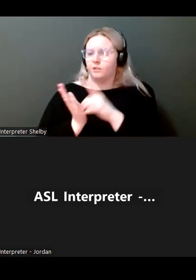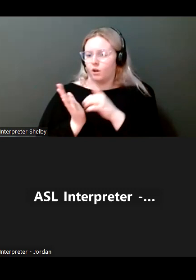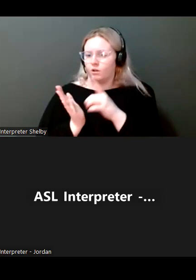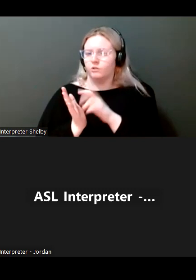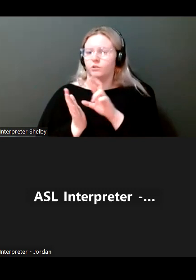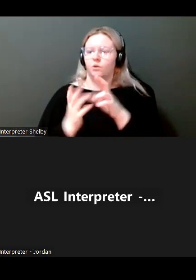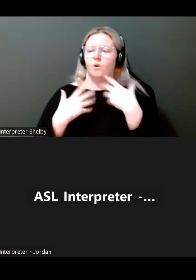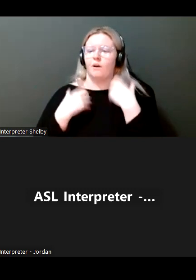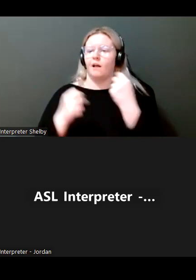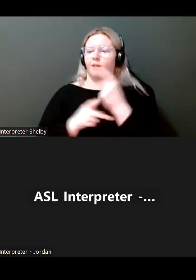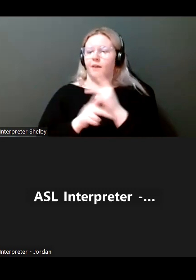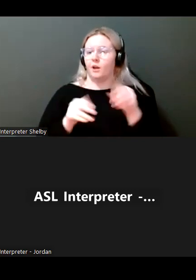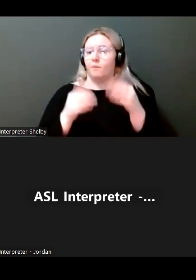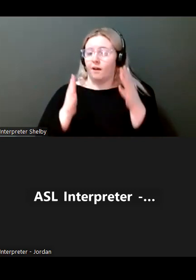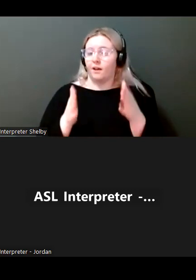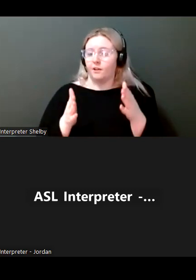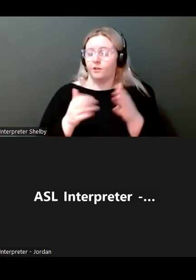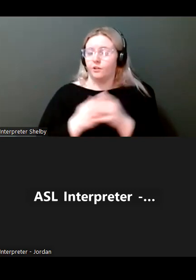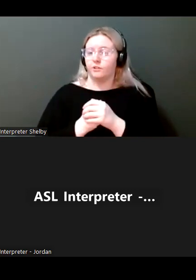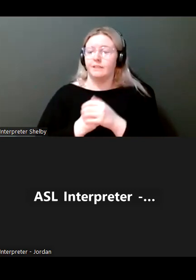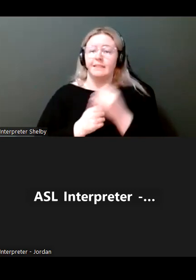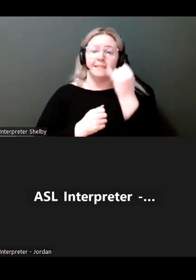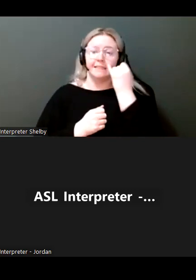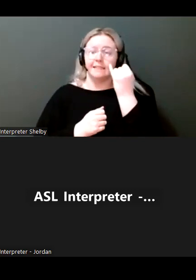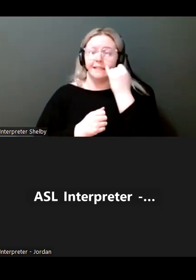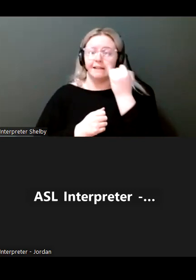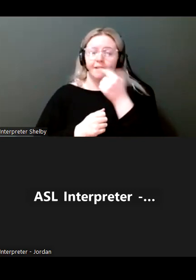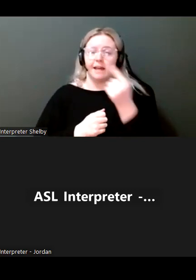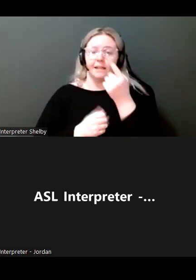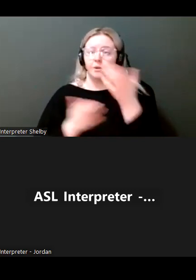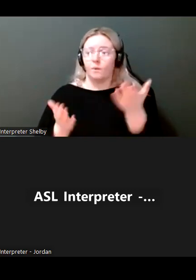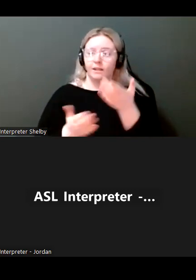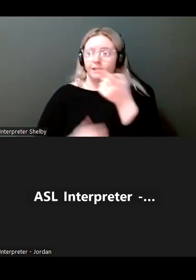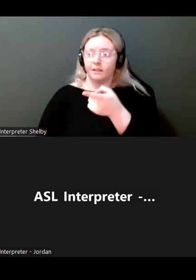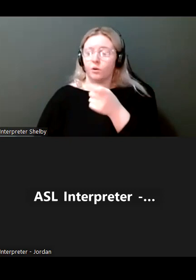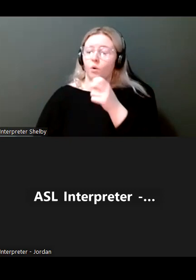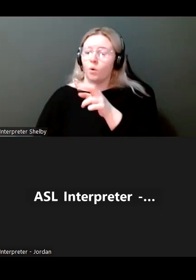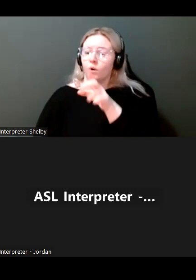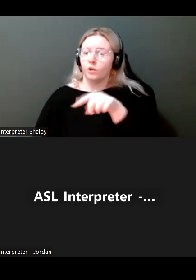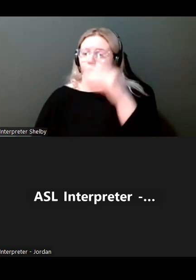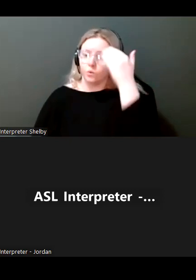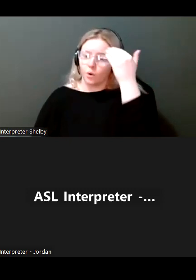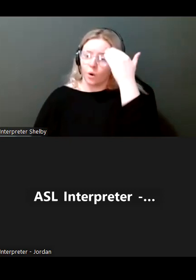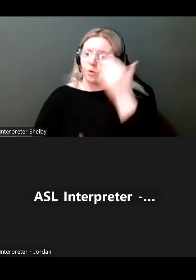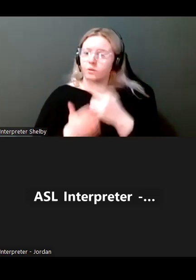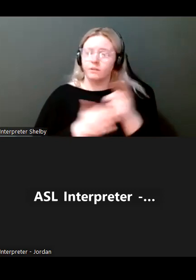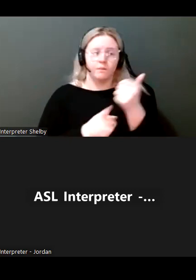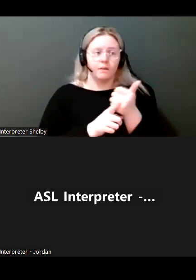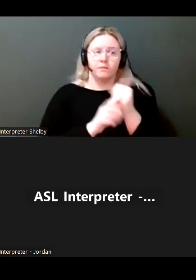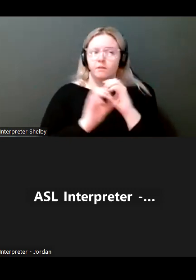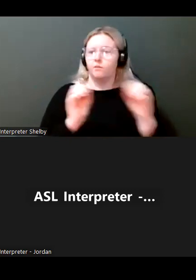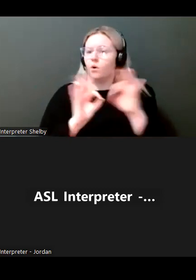healthcare provider. If there is anybody on this call, or if you know somebody that does not have a family